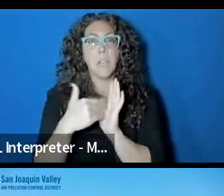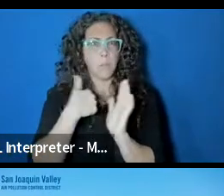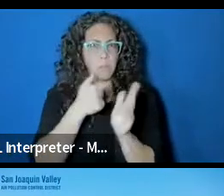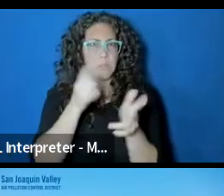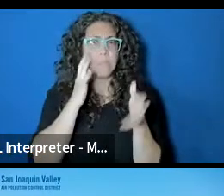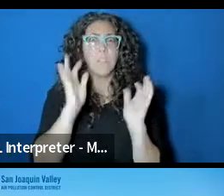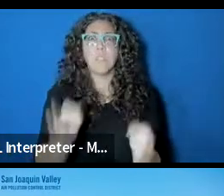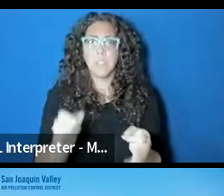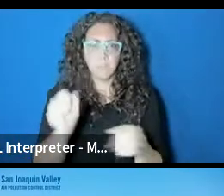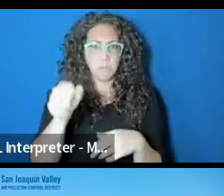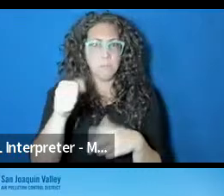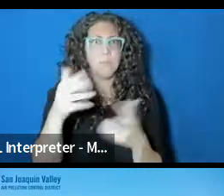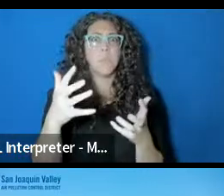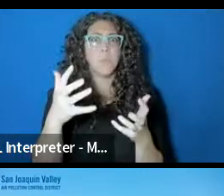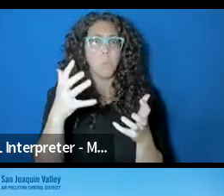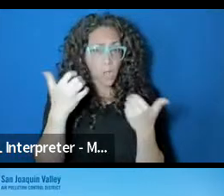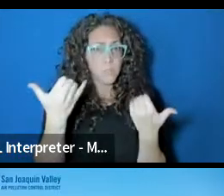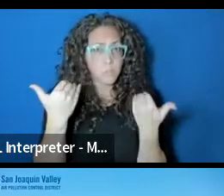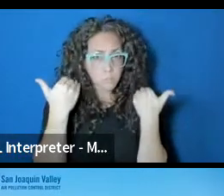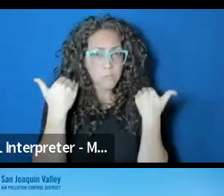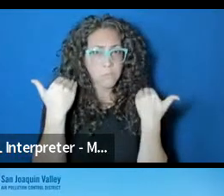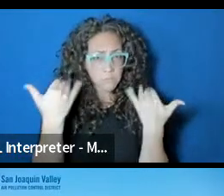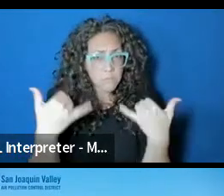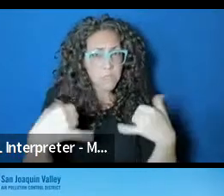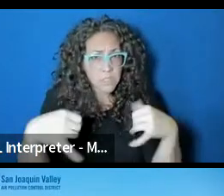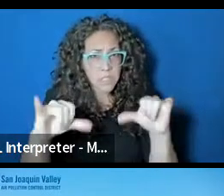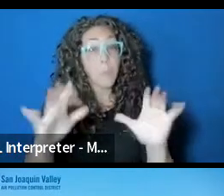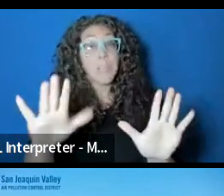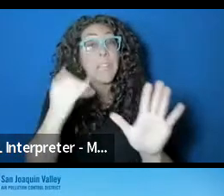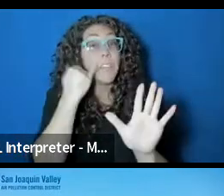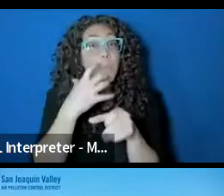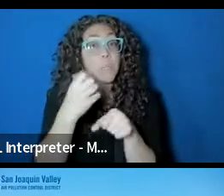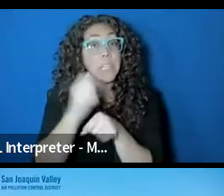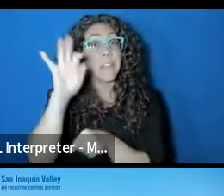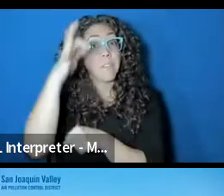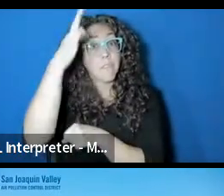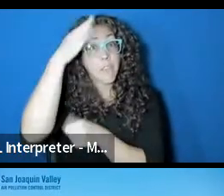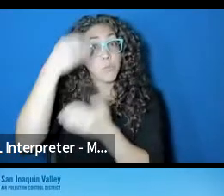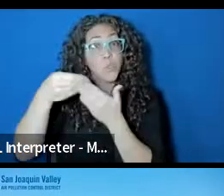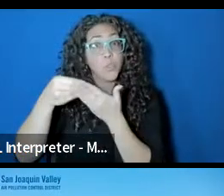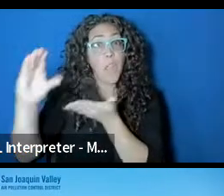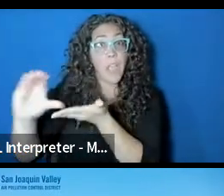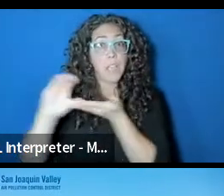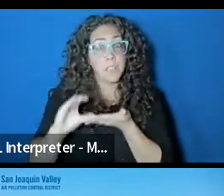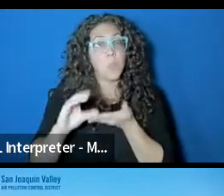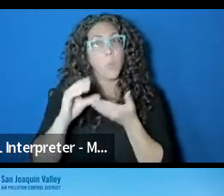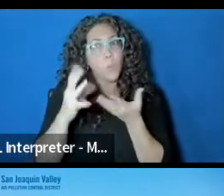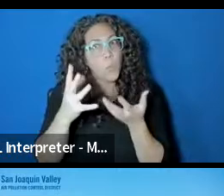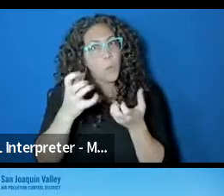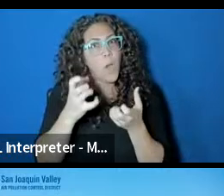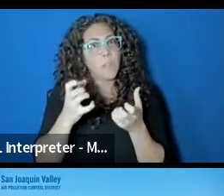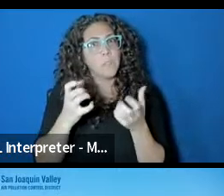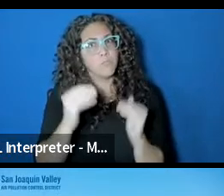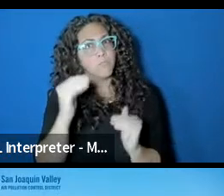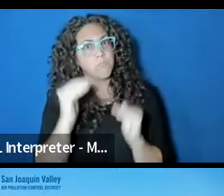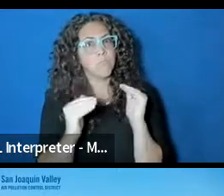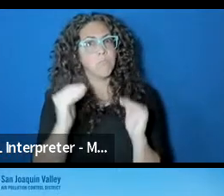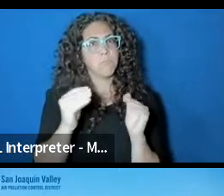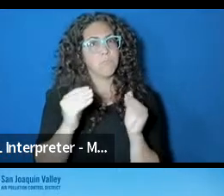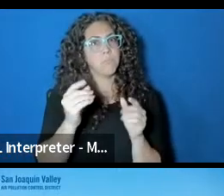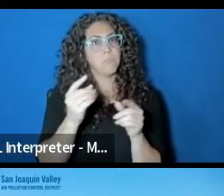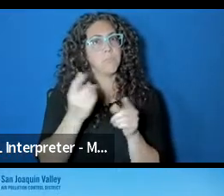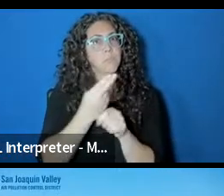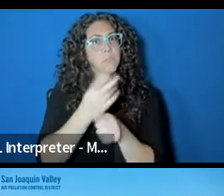to still, given if we do receive these federal grants, want to seek opportunities to leverage that funding. Our team feels